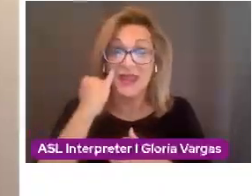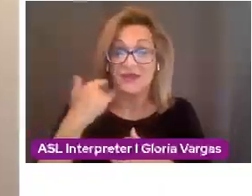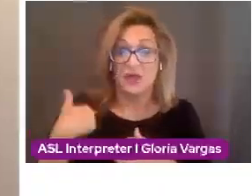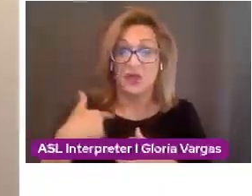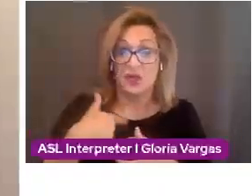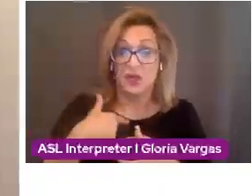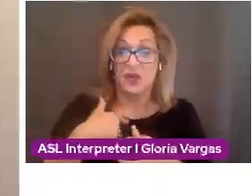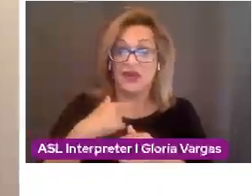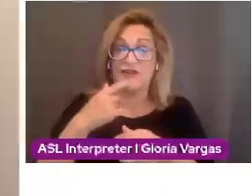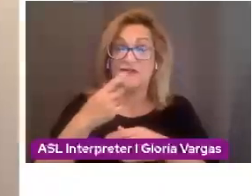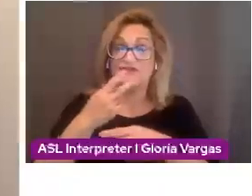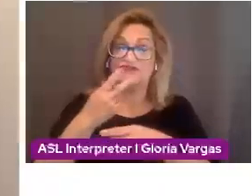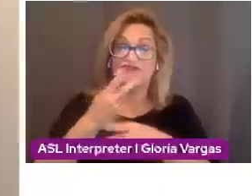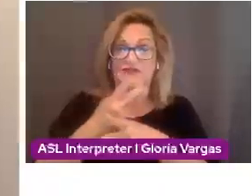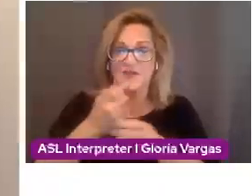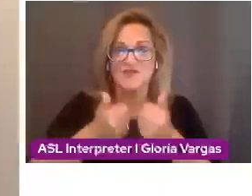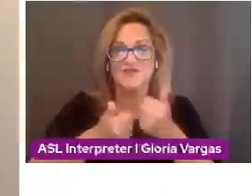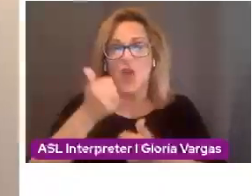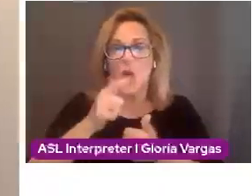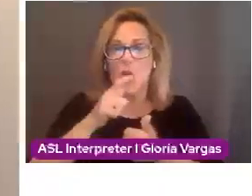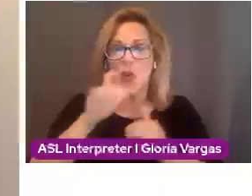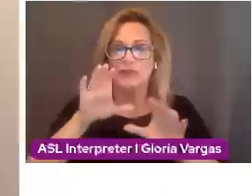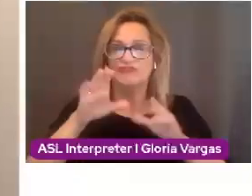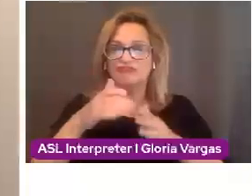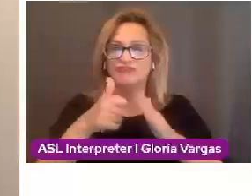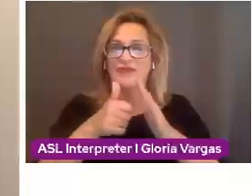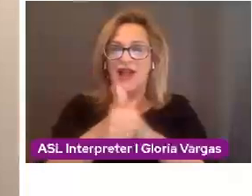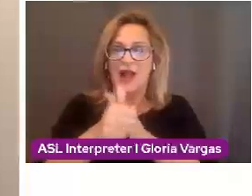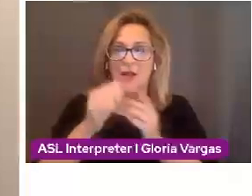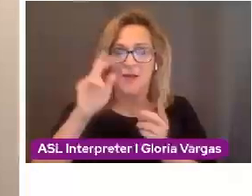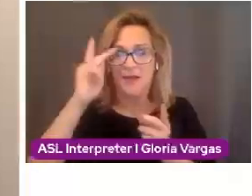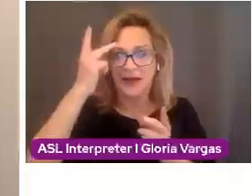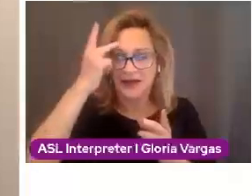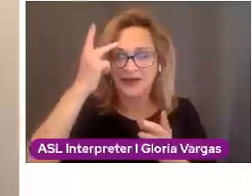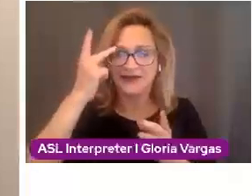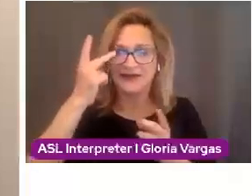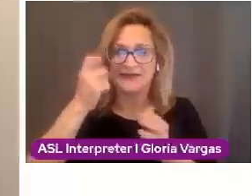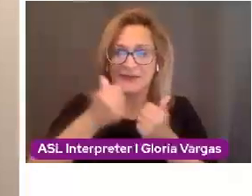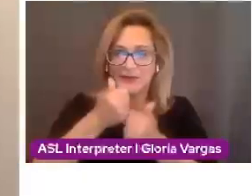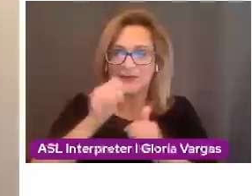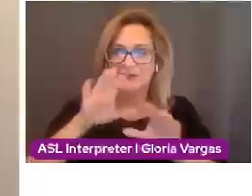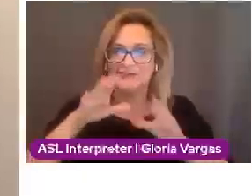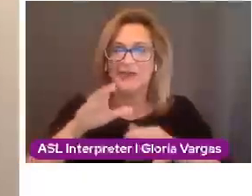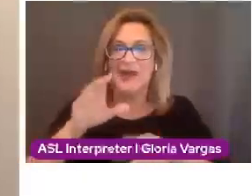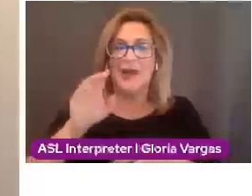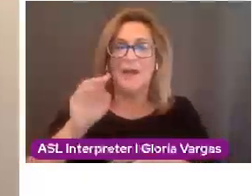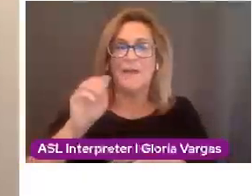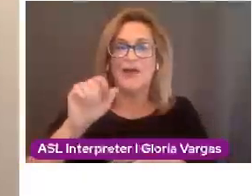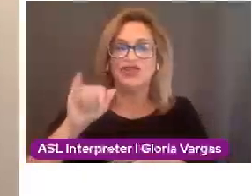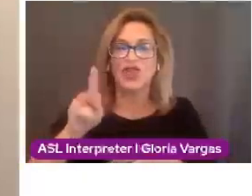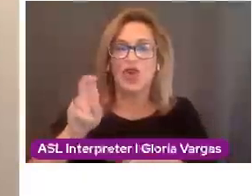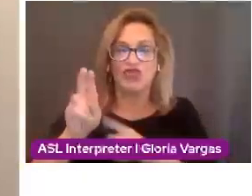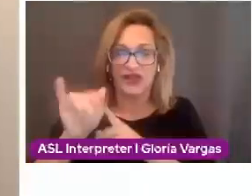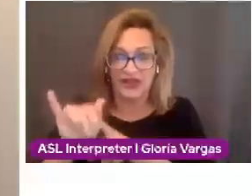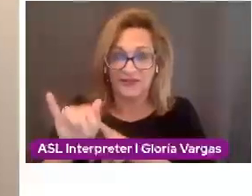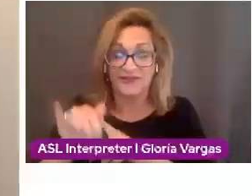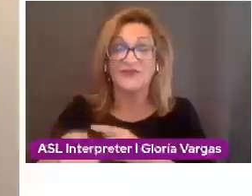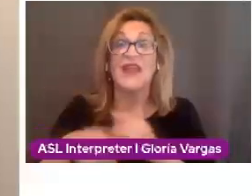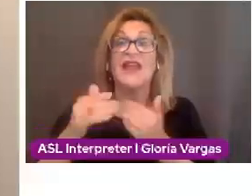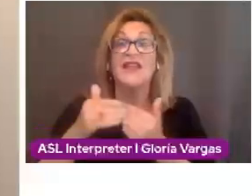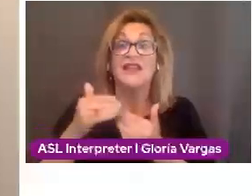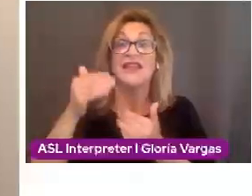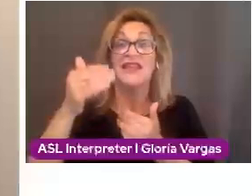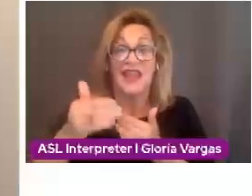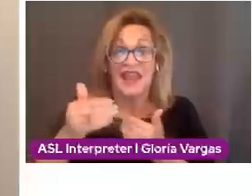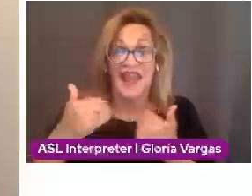ideally come out of the House. Then in the Senate, we have the challenge of the filibuster. And that's why